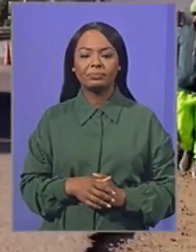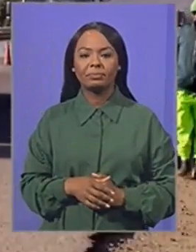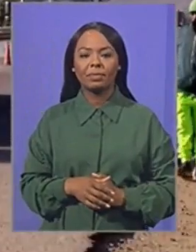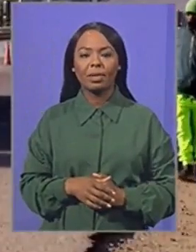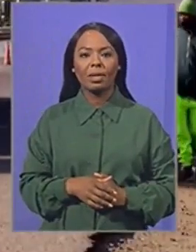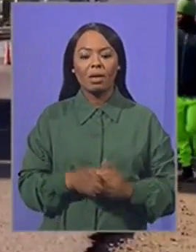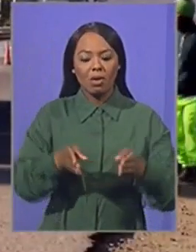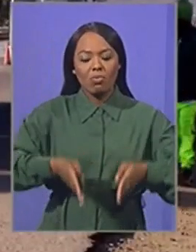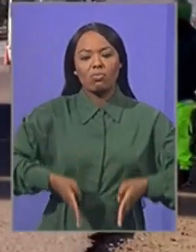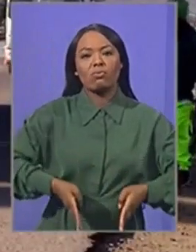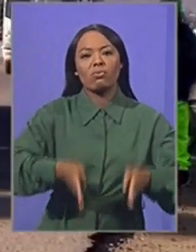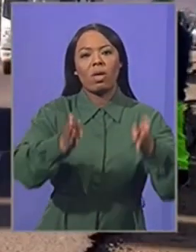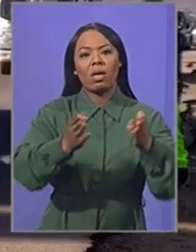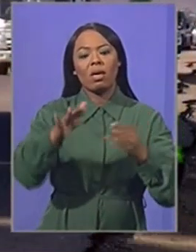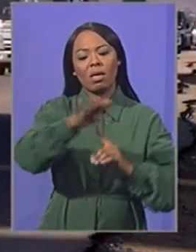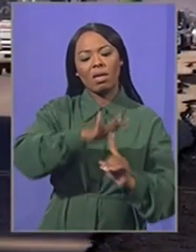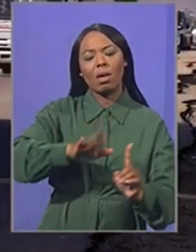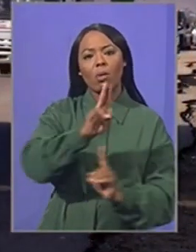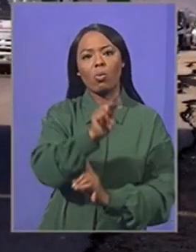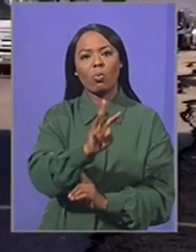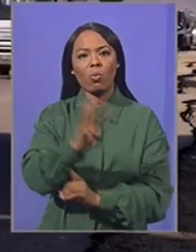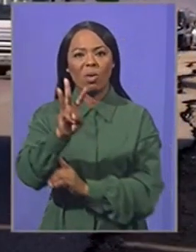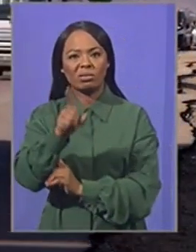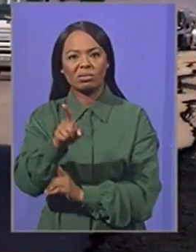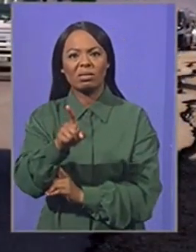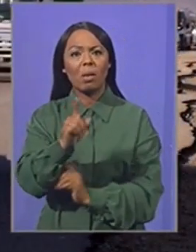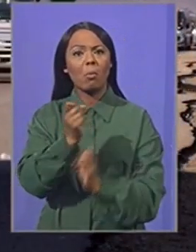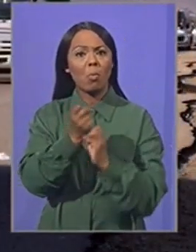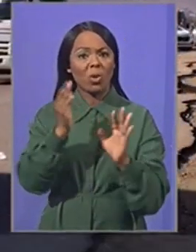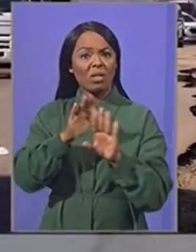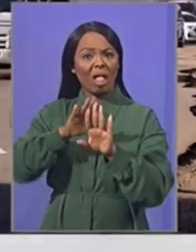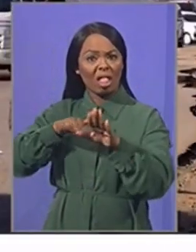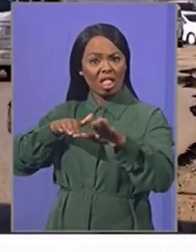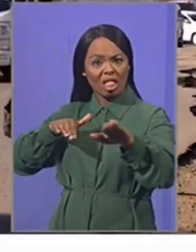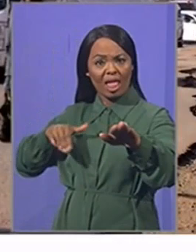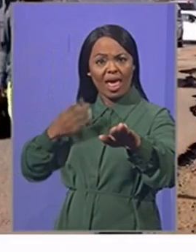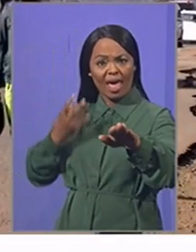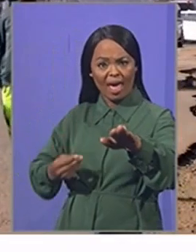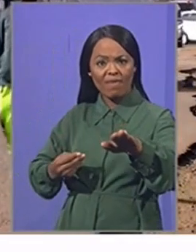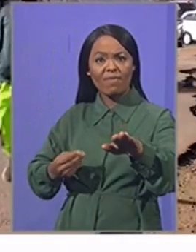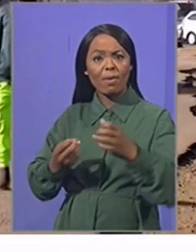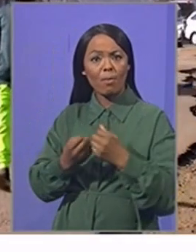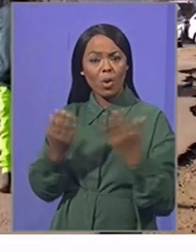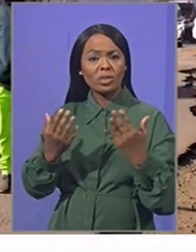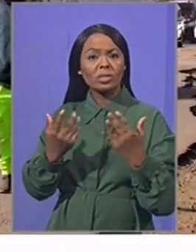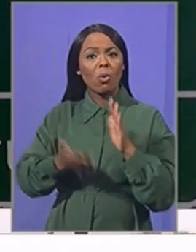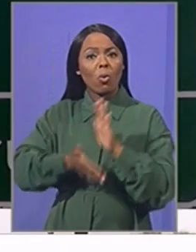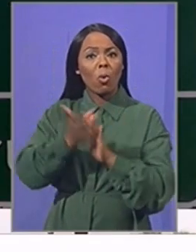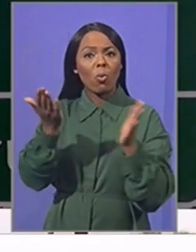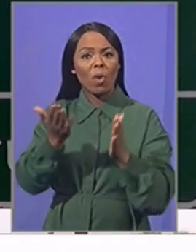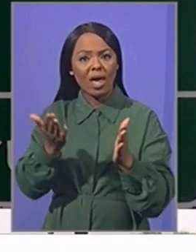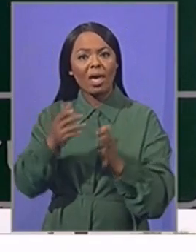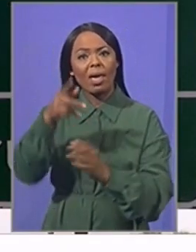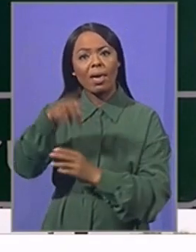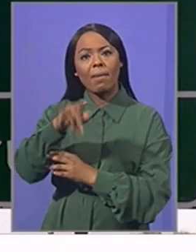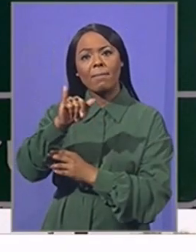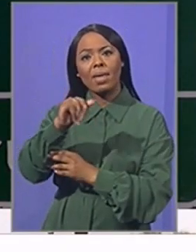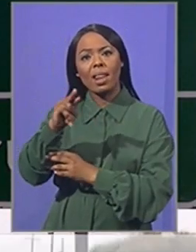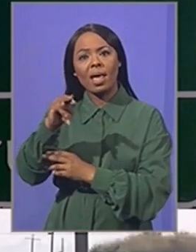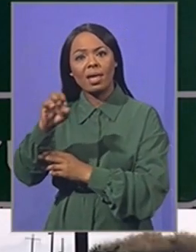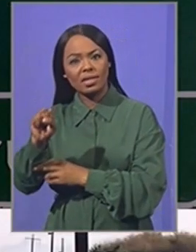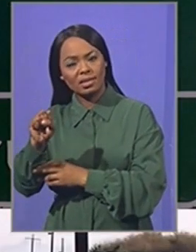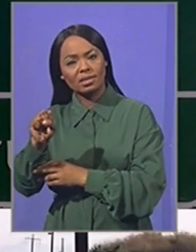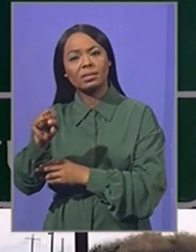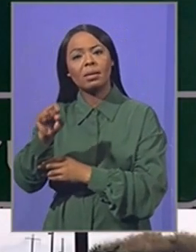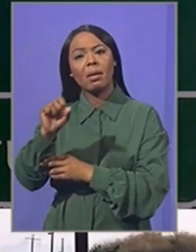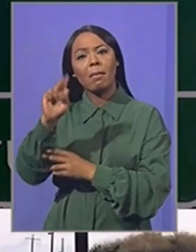nngwe ya ditsela tseo di tlhanaselang ka pharakano mme bontsi jwa badirisi ba tsela eno ke bao ba yang kwa Pilanesberg le Sun